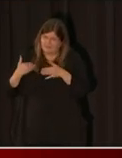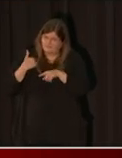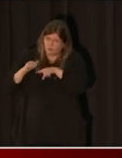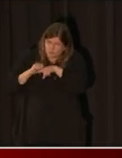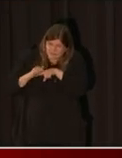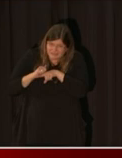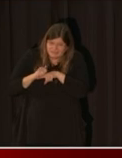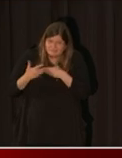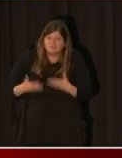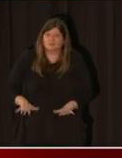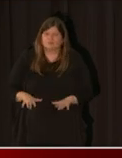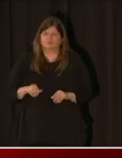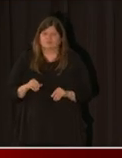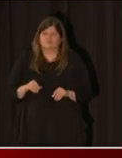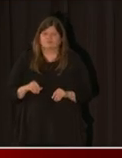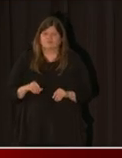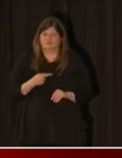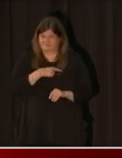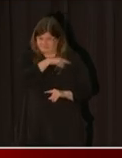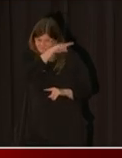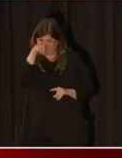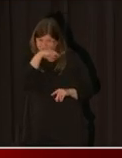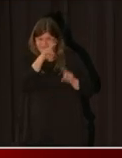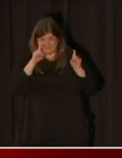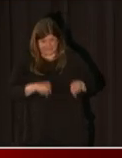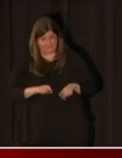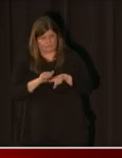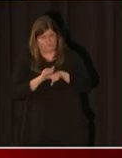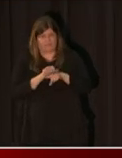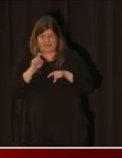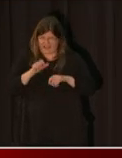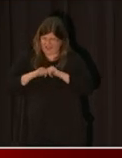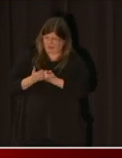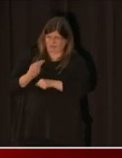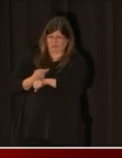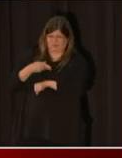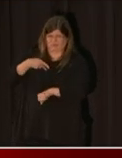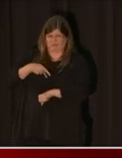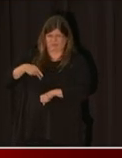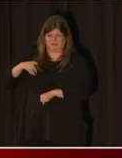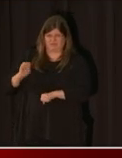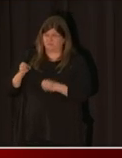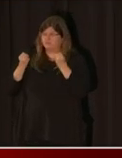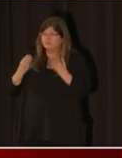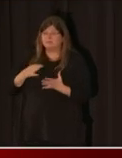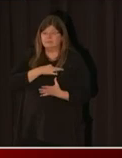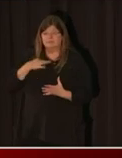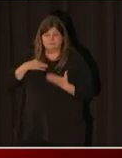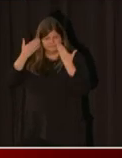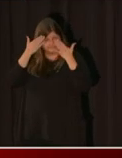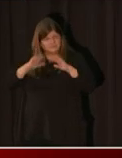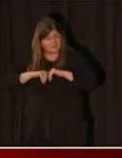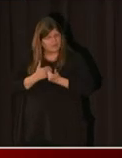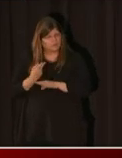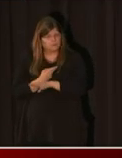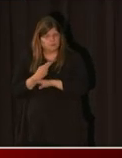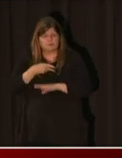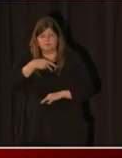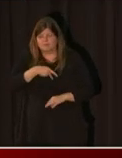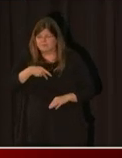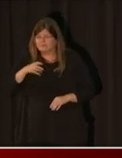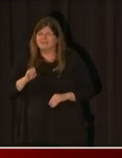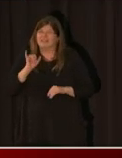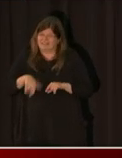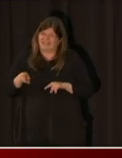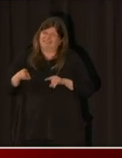the use of PPE among the staff, and so all of those things we think can advance.